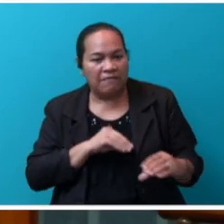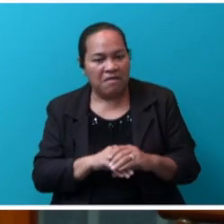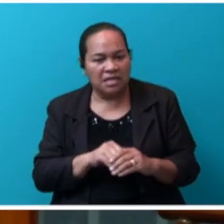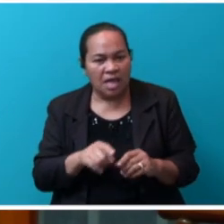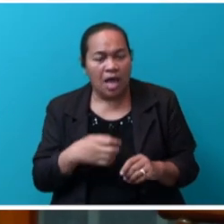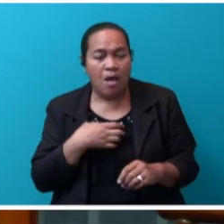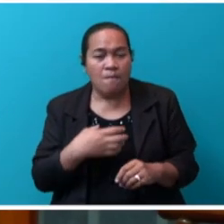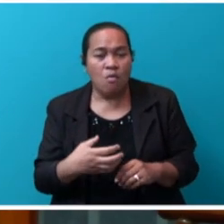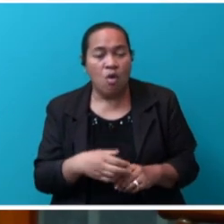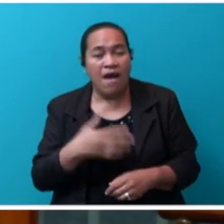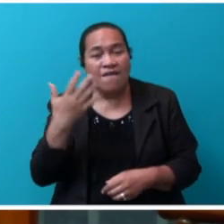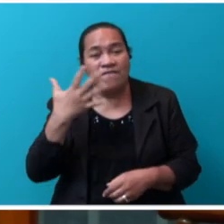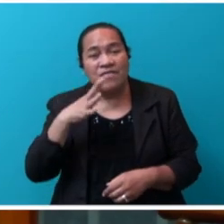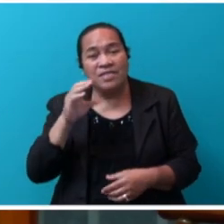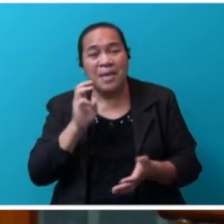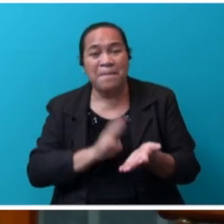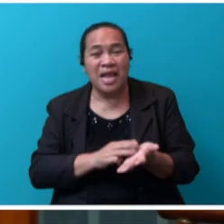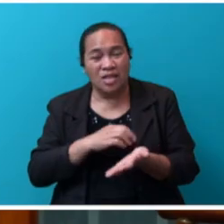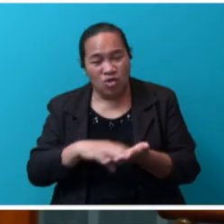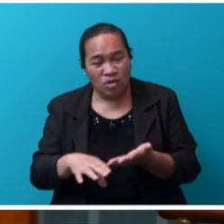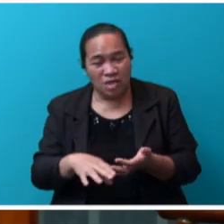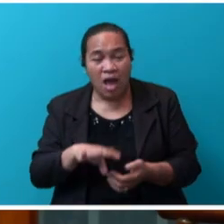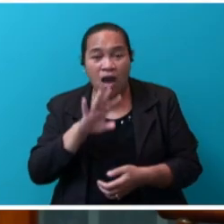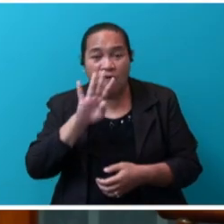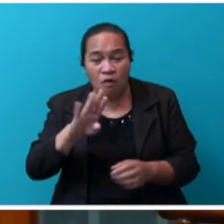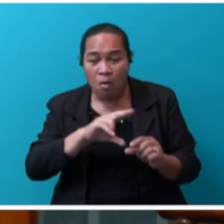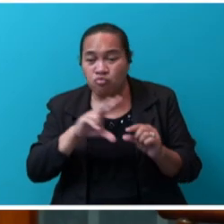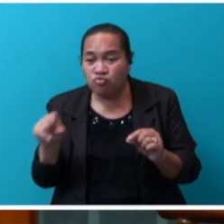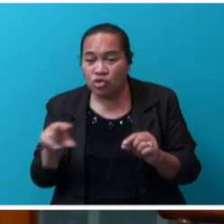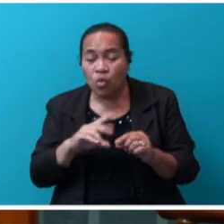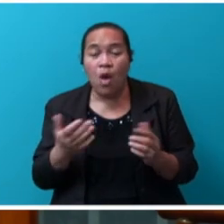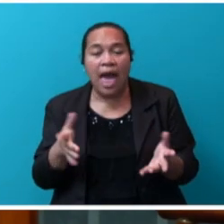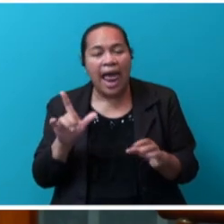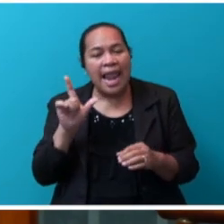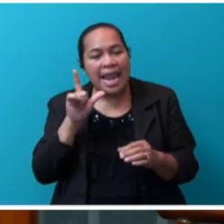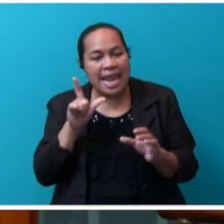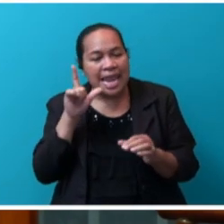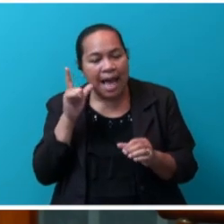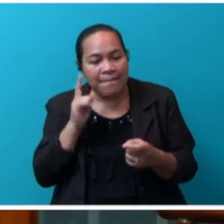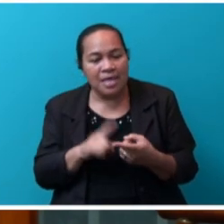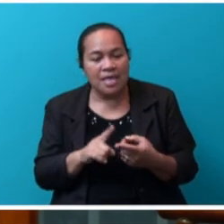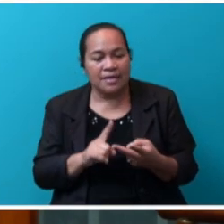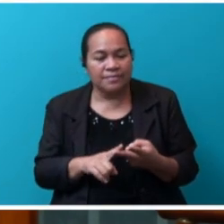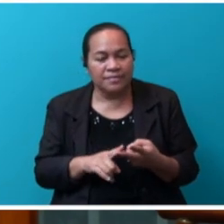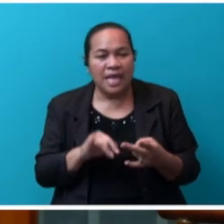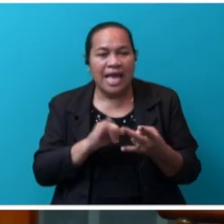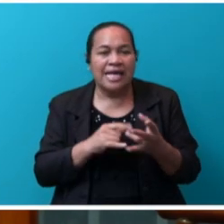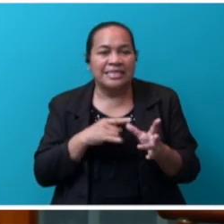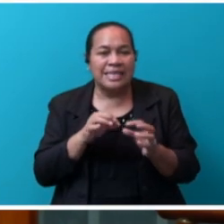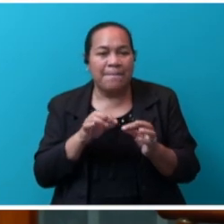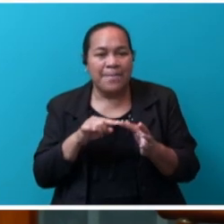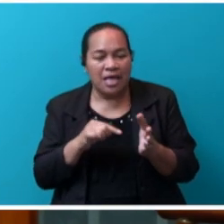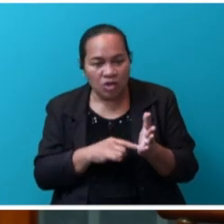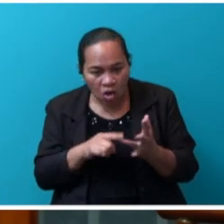than 450 million for the replacement of 4 major bridges, including Lami, Menrakutu, Sambeto, and VCC,